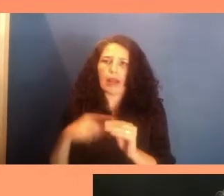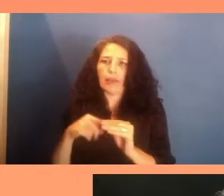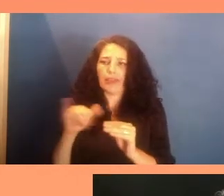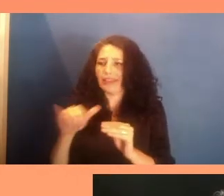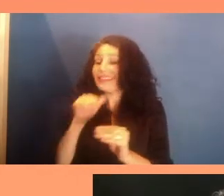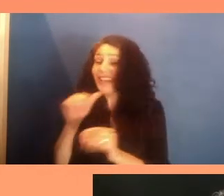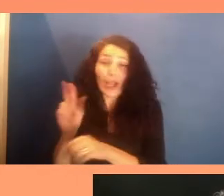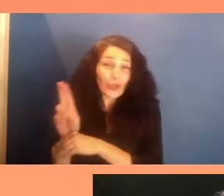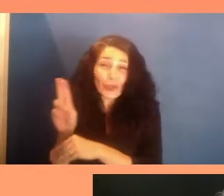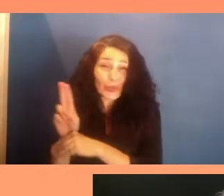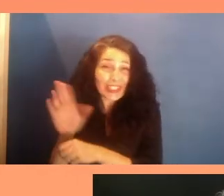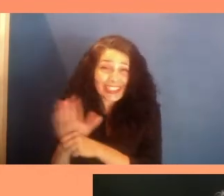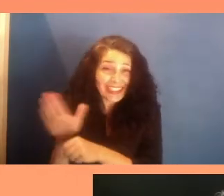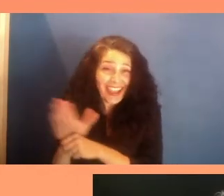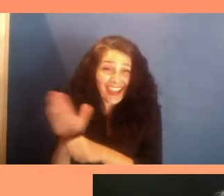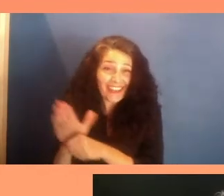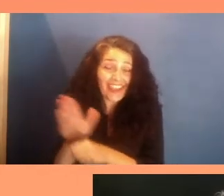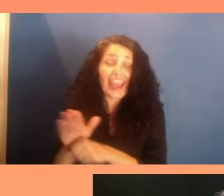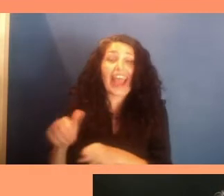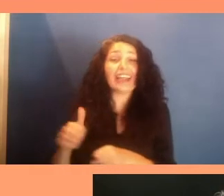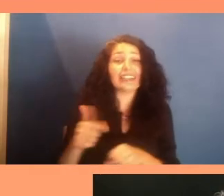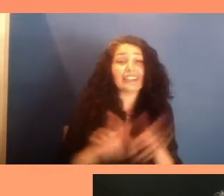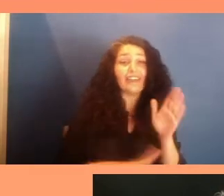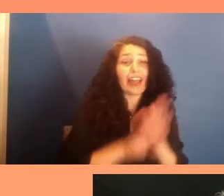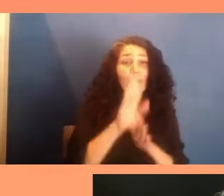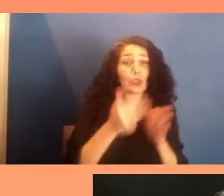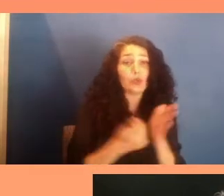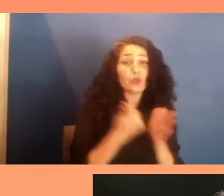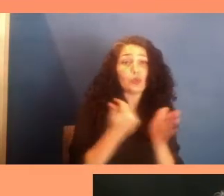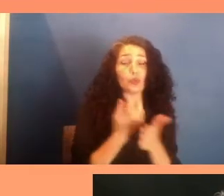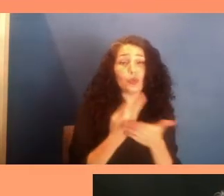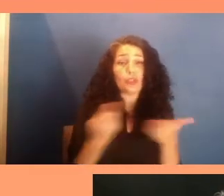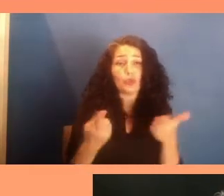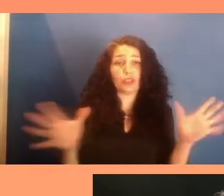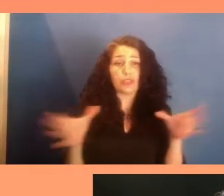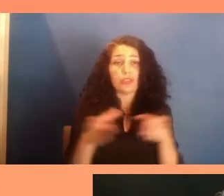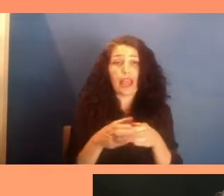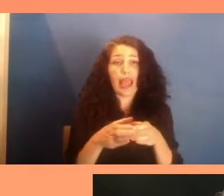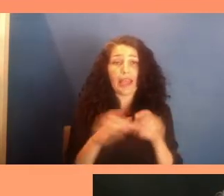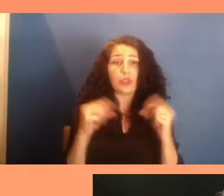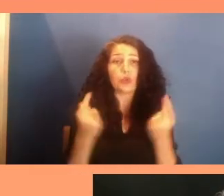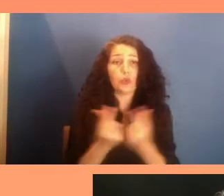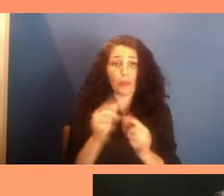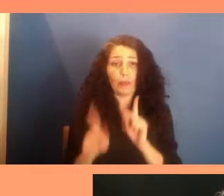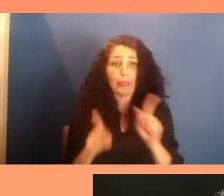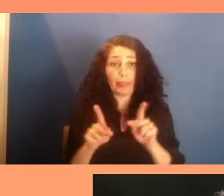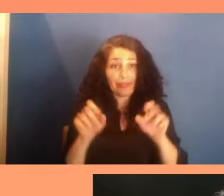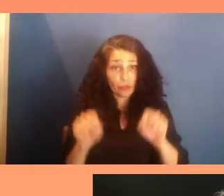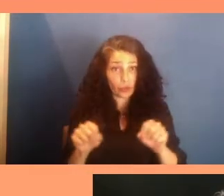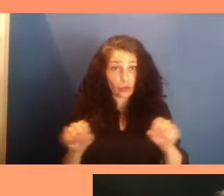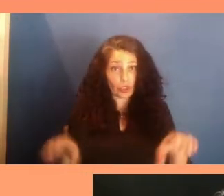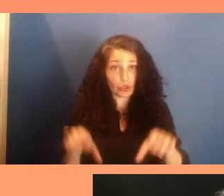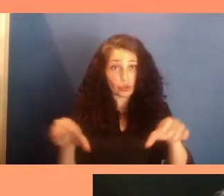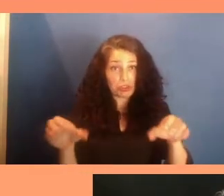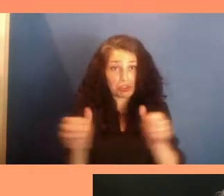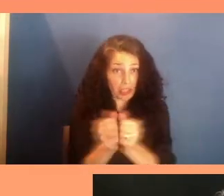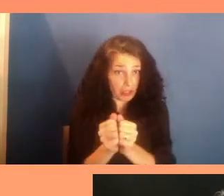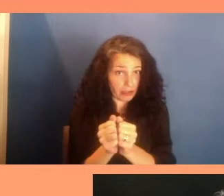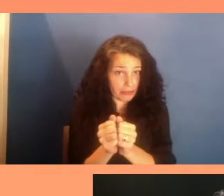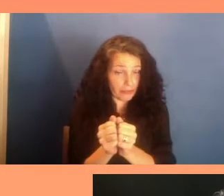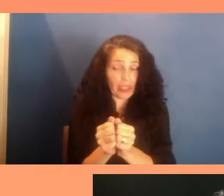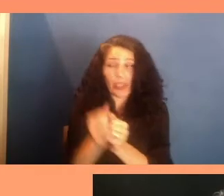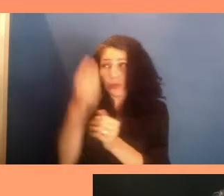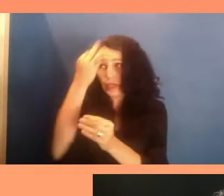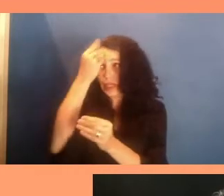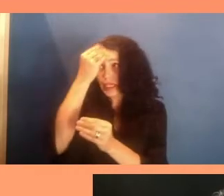develop new resources. And could we do this together as a group of folks? So we started to think about what new writing